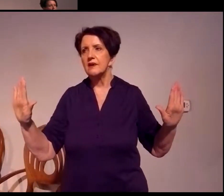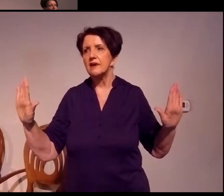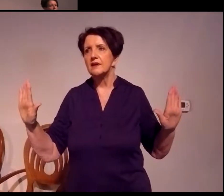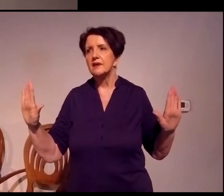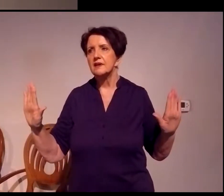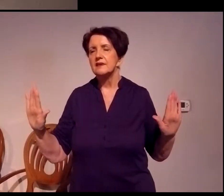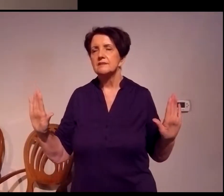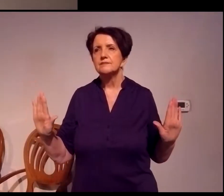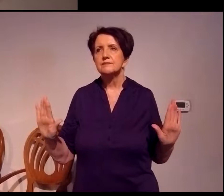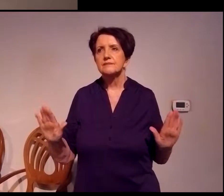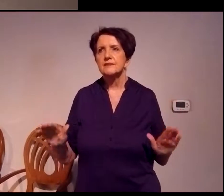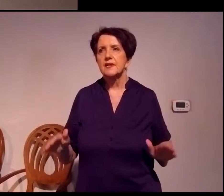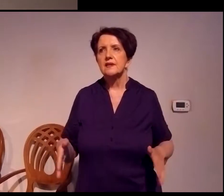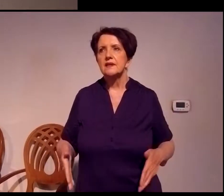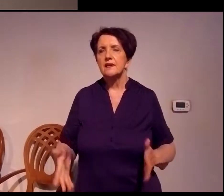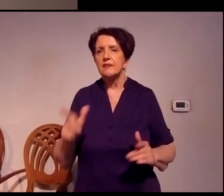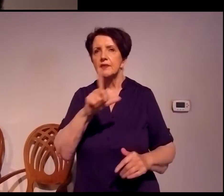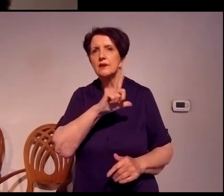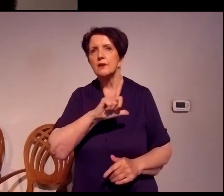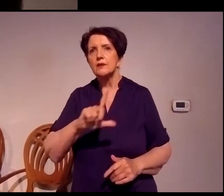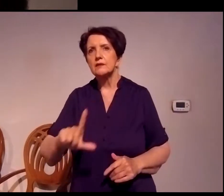heart. Let the